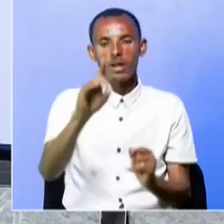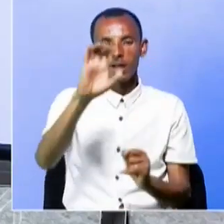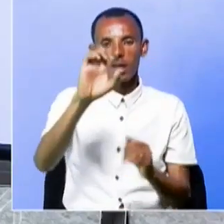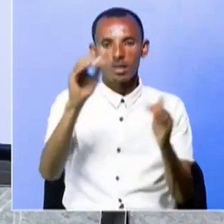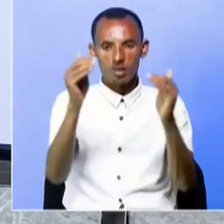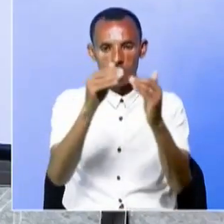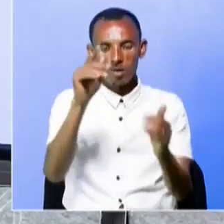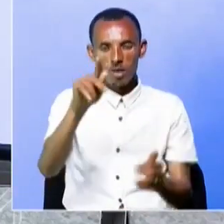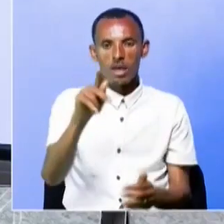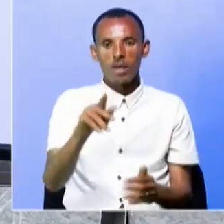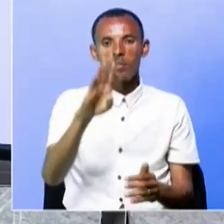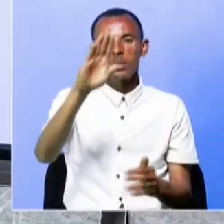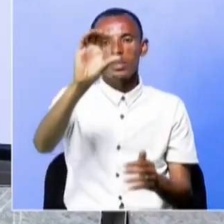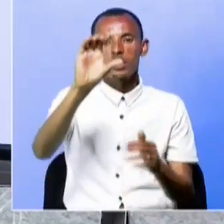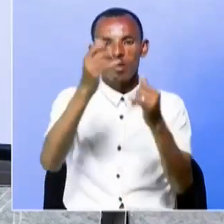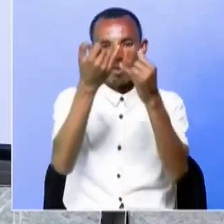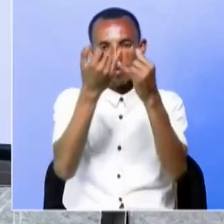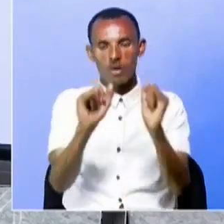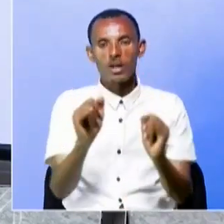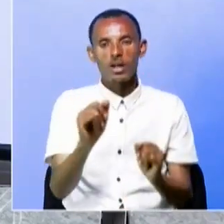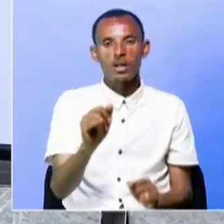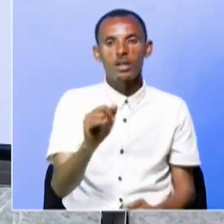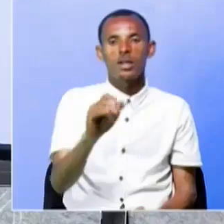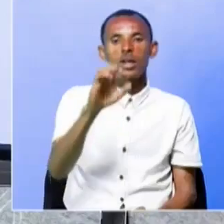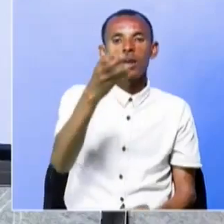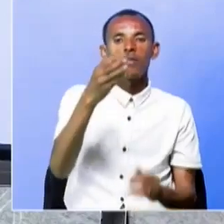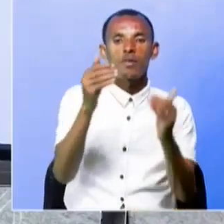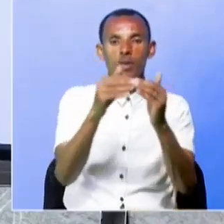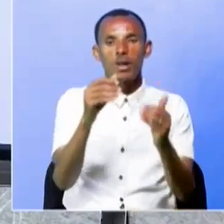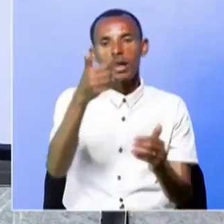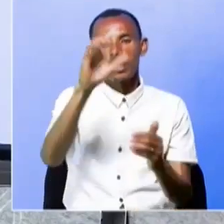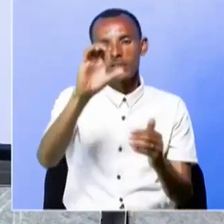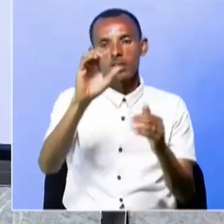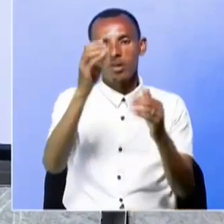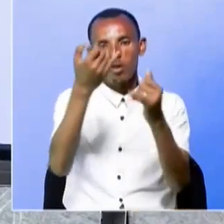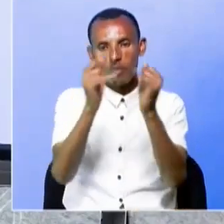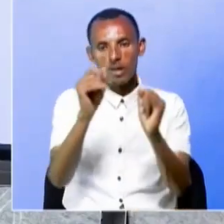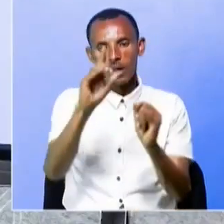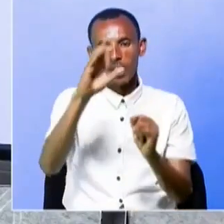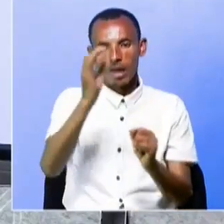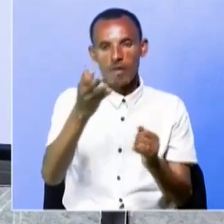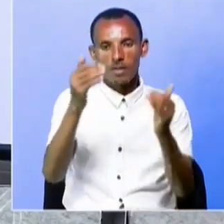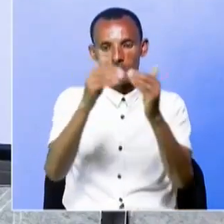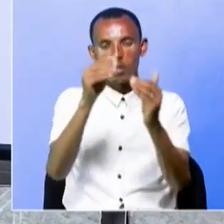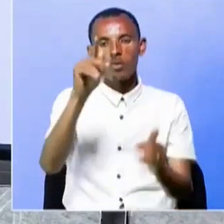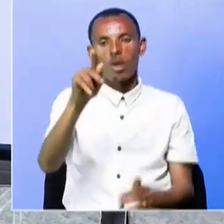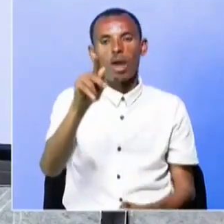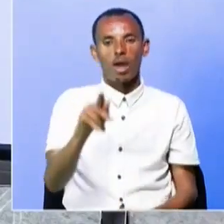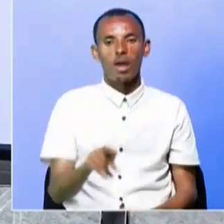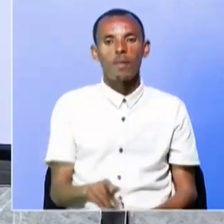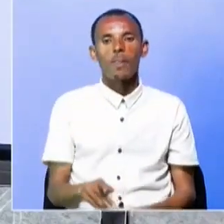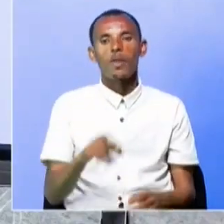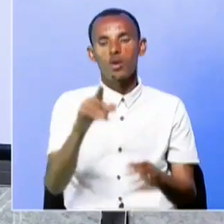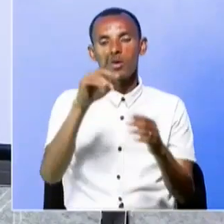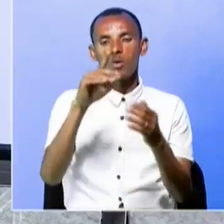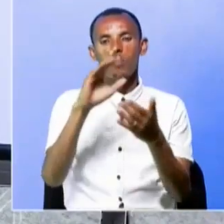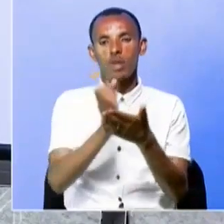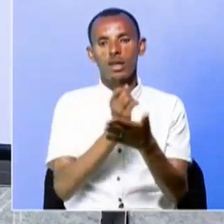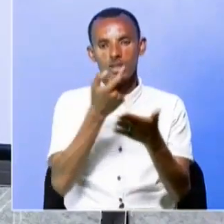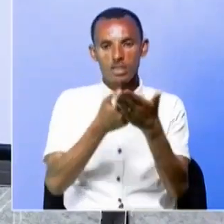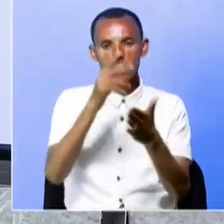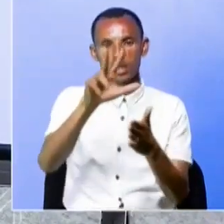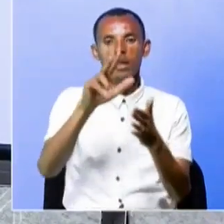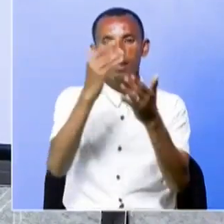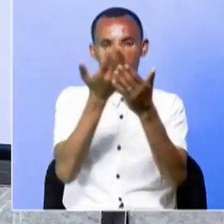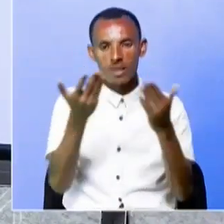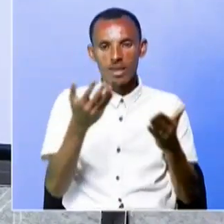K, BC over EF is equals to K, AC over DF is equals to K. So whenever you take all these three things,